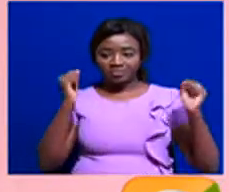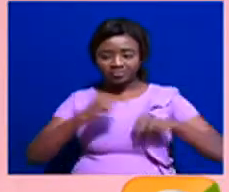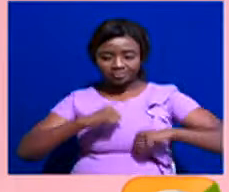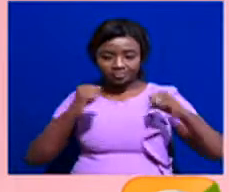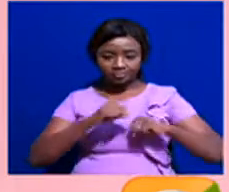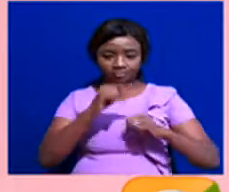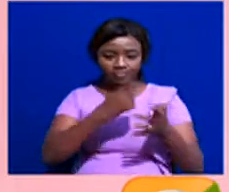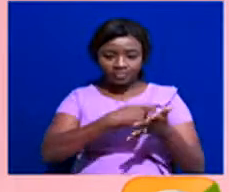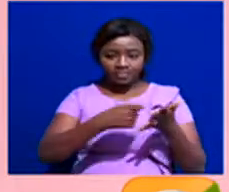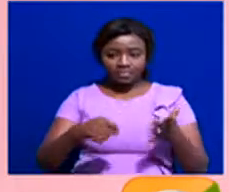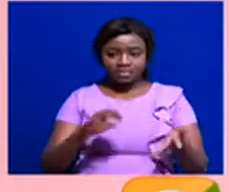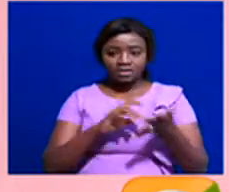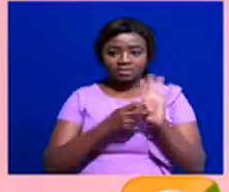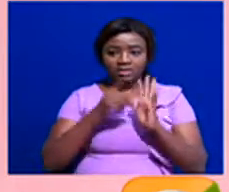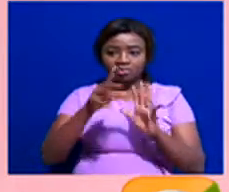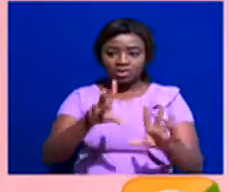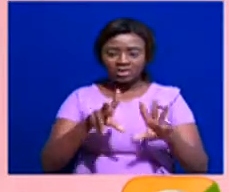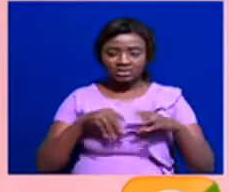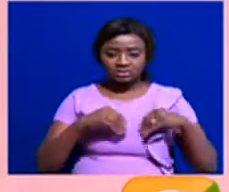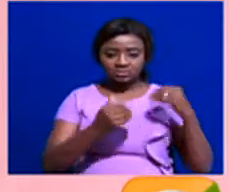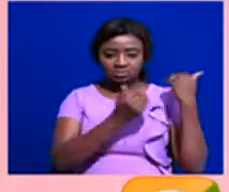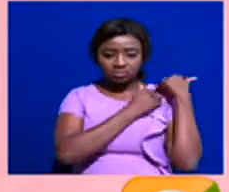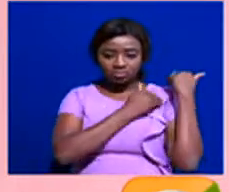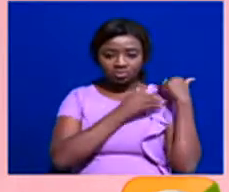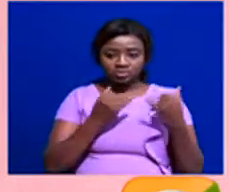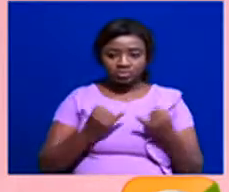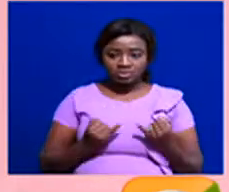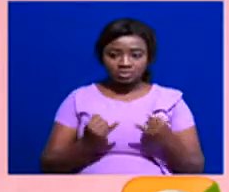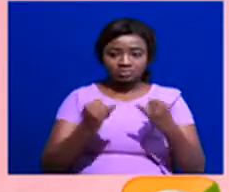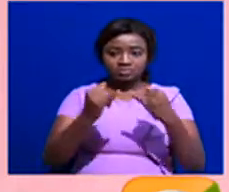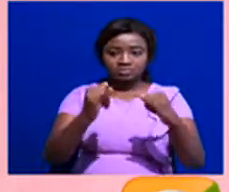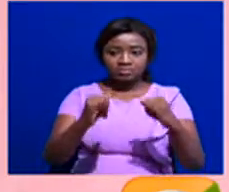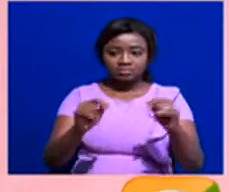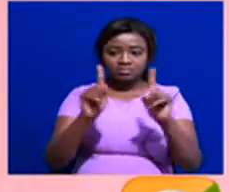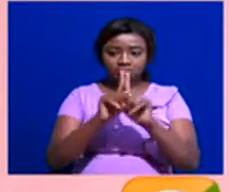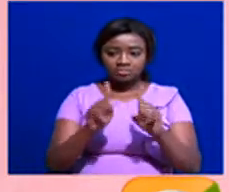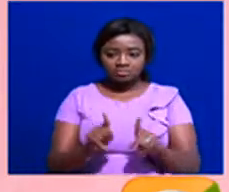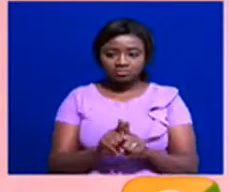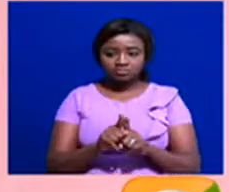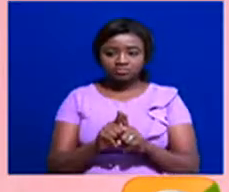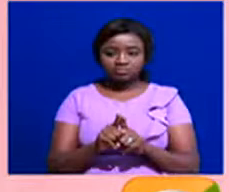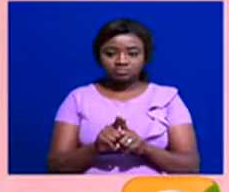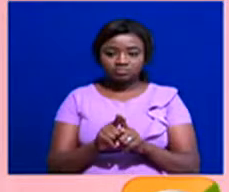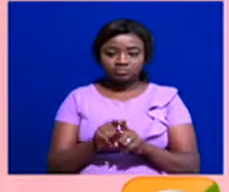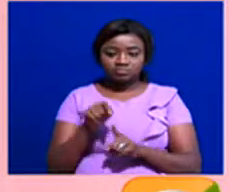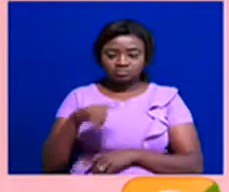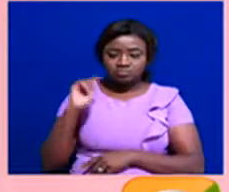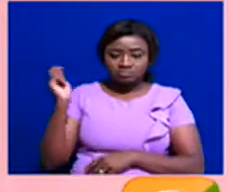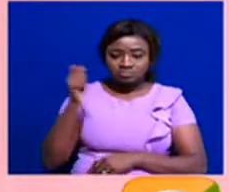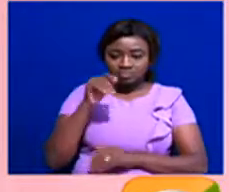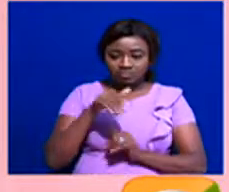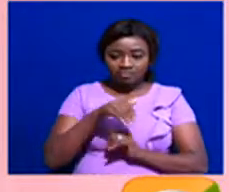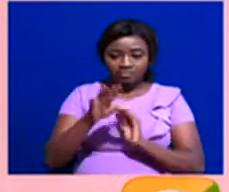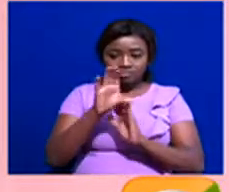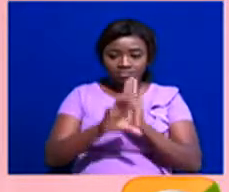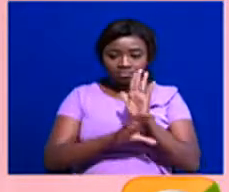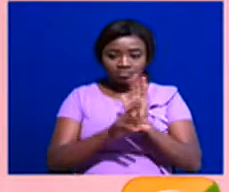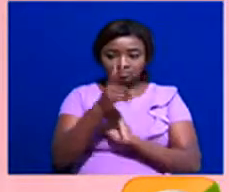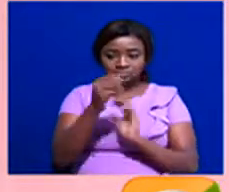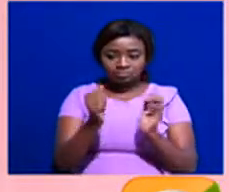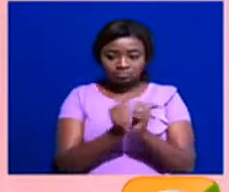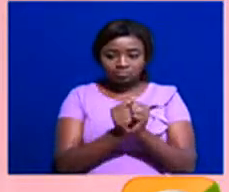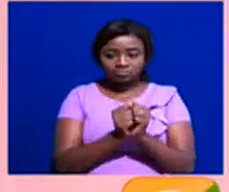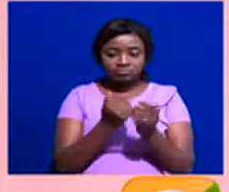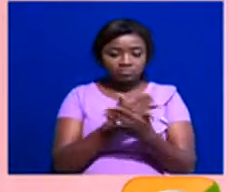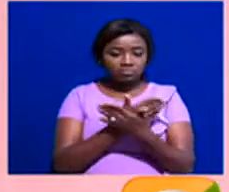it means you have obligated to implement it. And in Kenya, under the Constitution of 2010, any